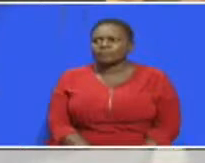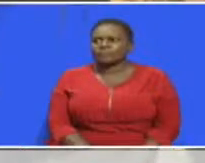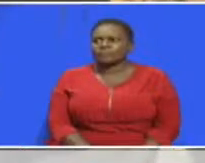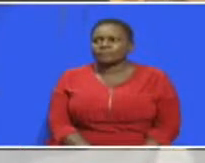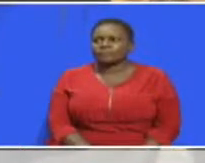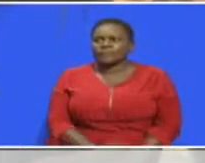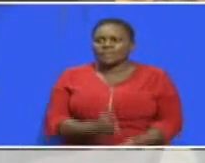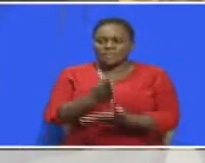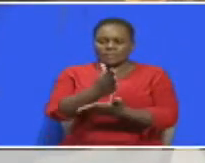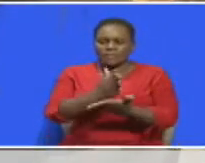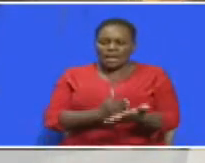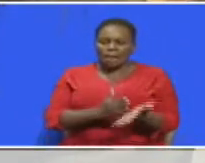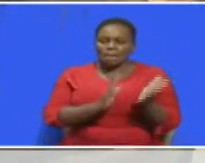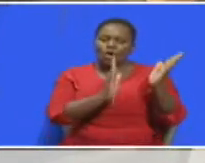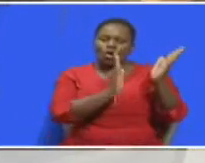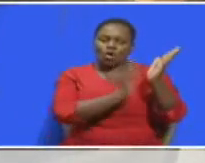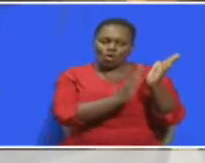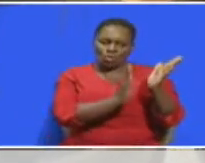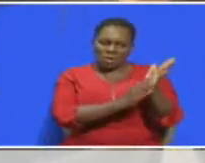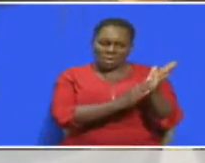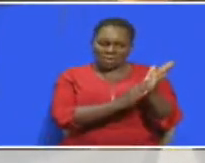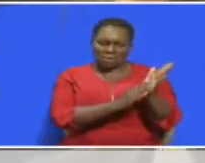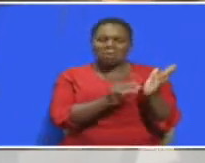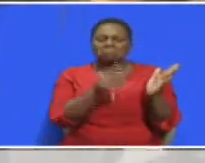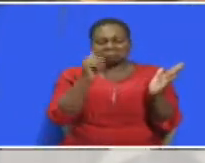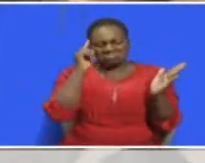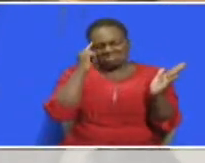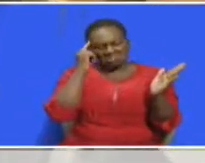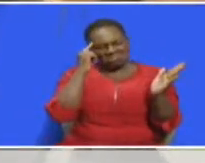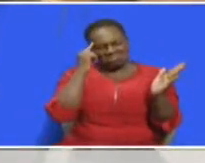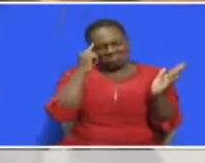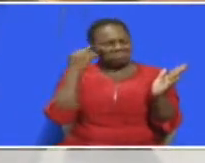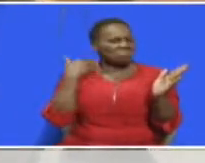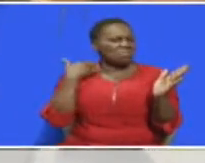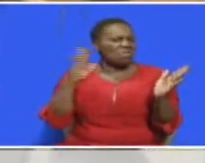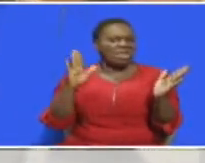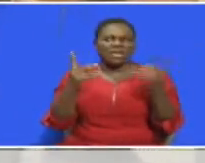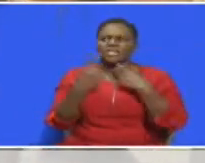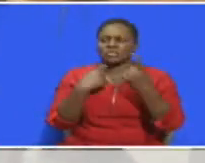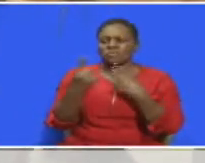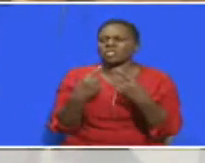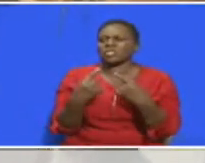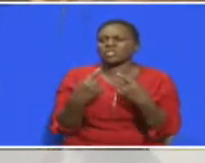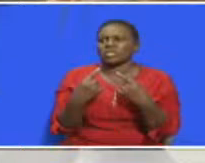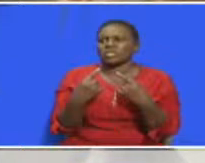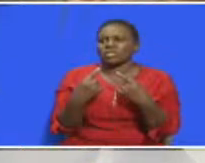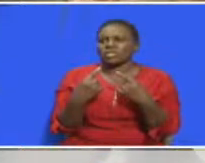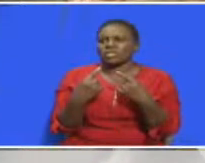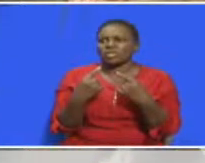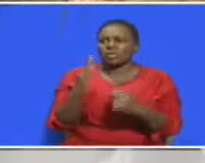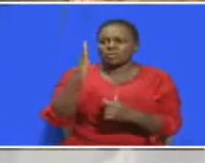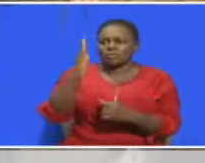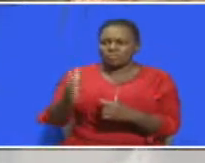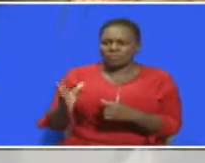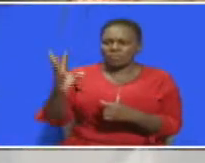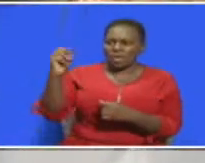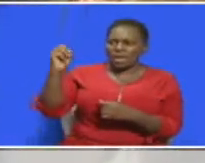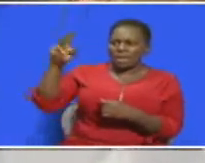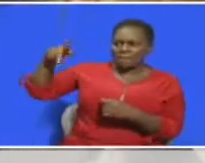Where sections of a statement were considered to be a racial slur towards an elected member of